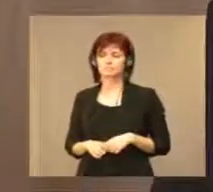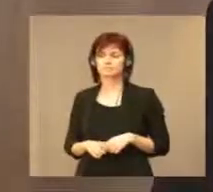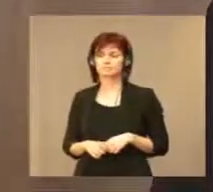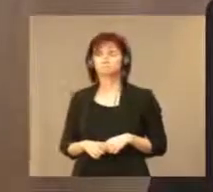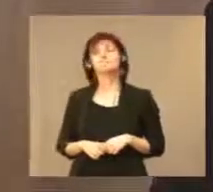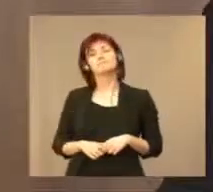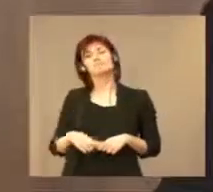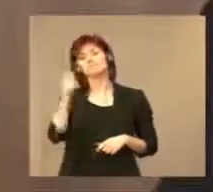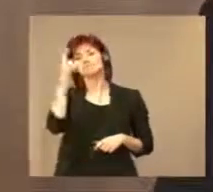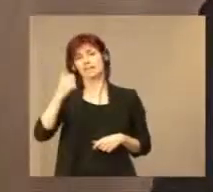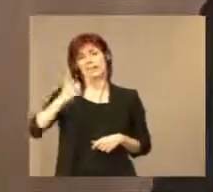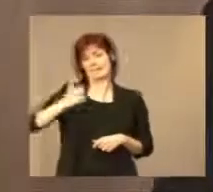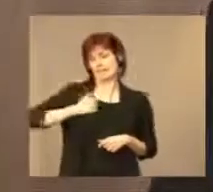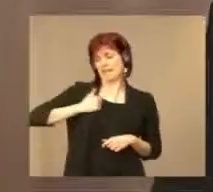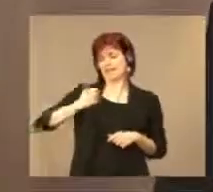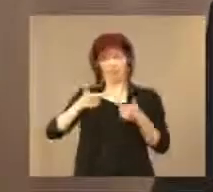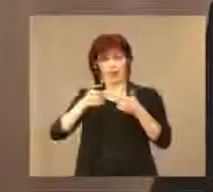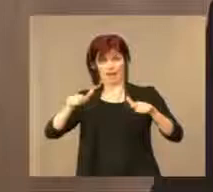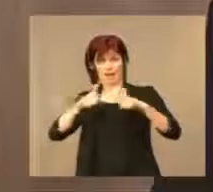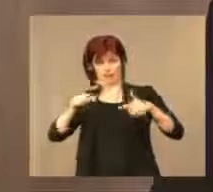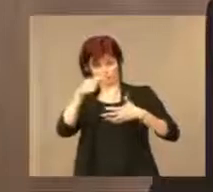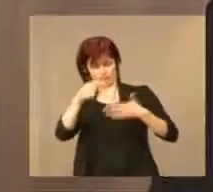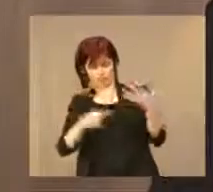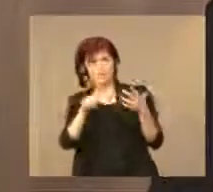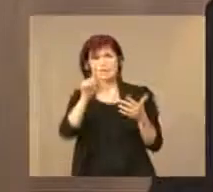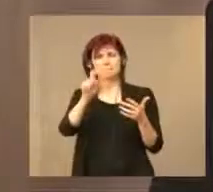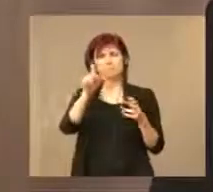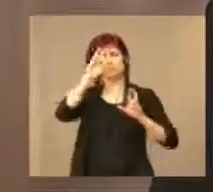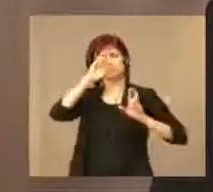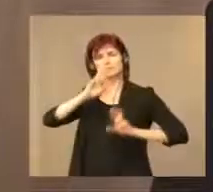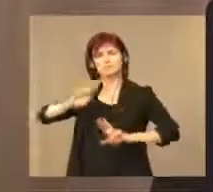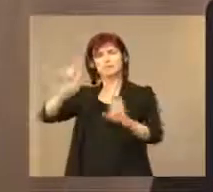in Canada respect the contributions of the founding nations,